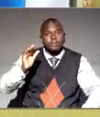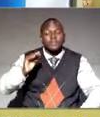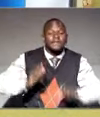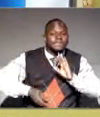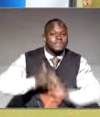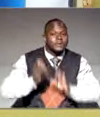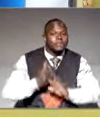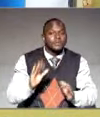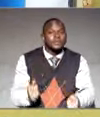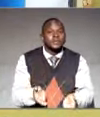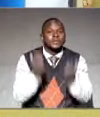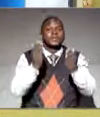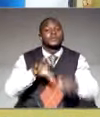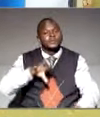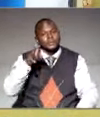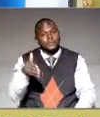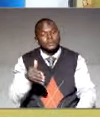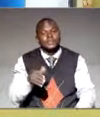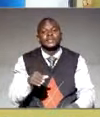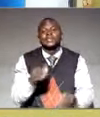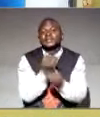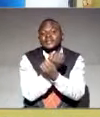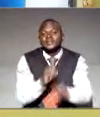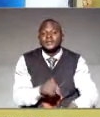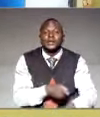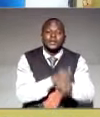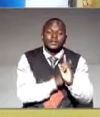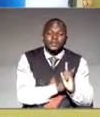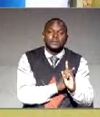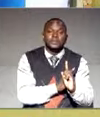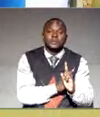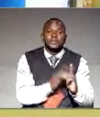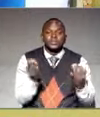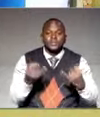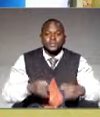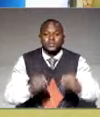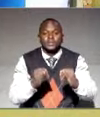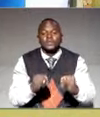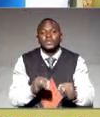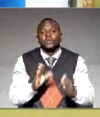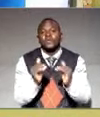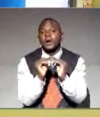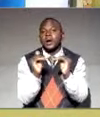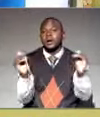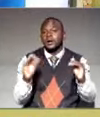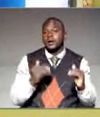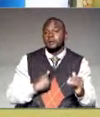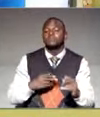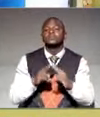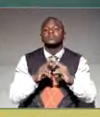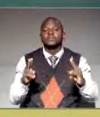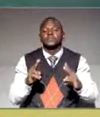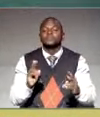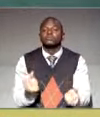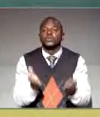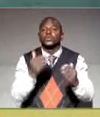most fast improving region in the safety and the security implementation of our standards. So it's very